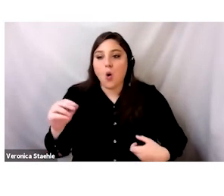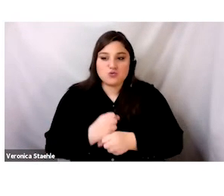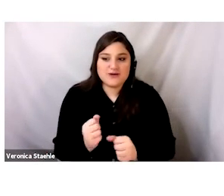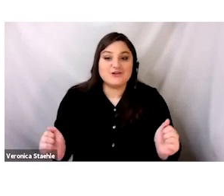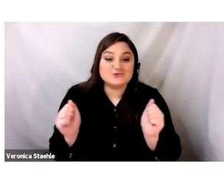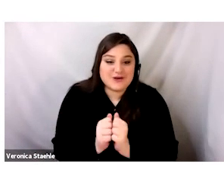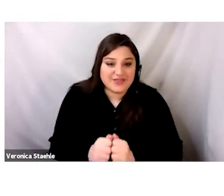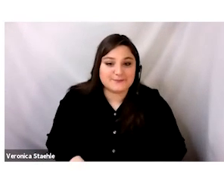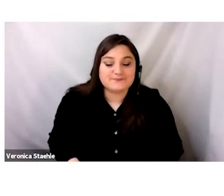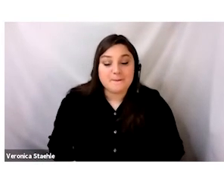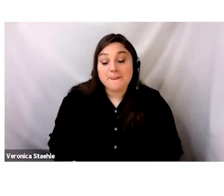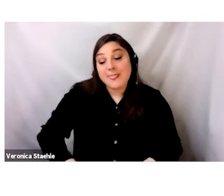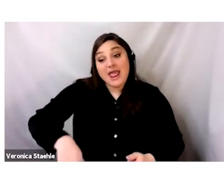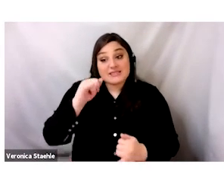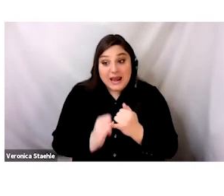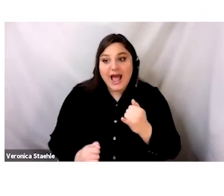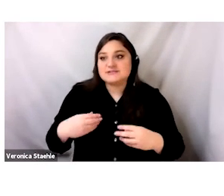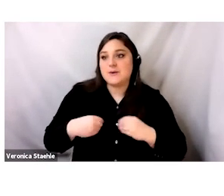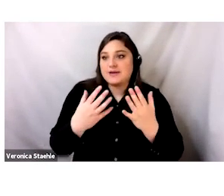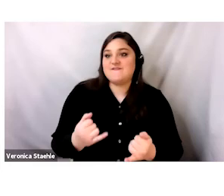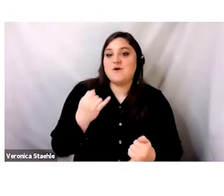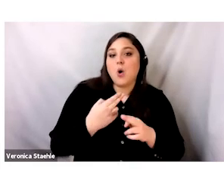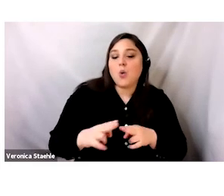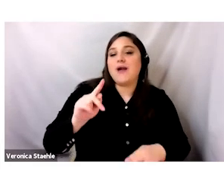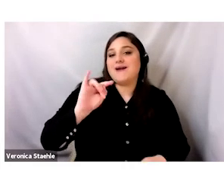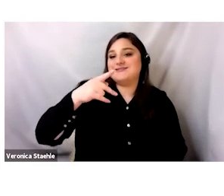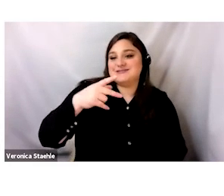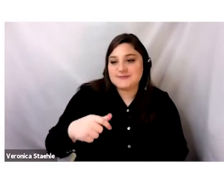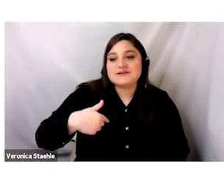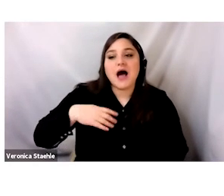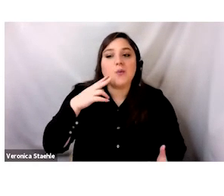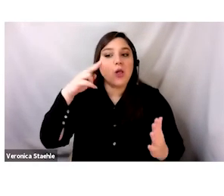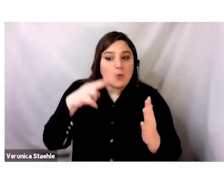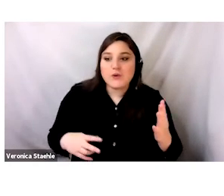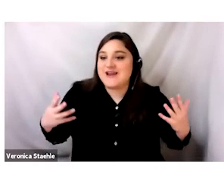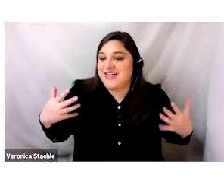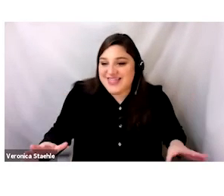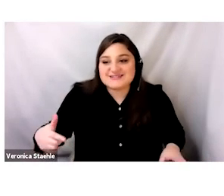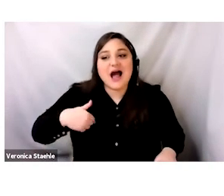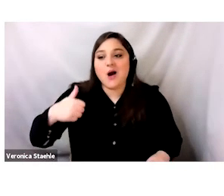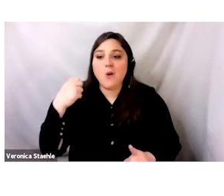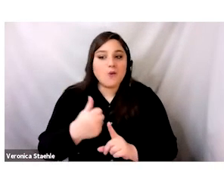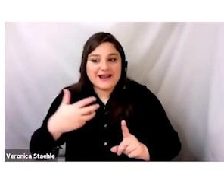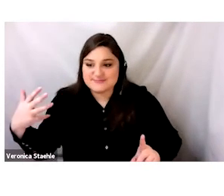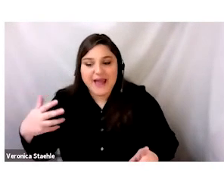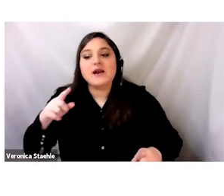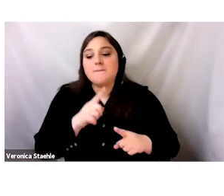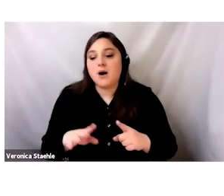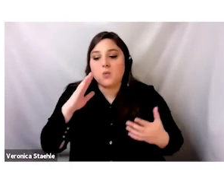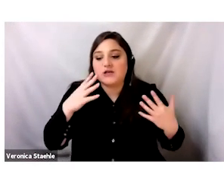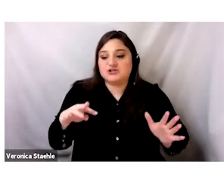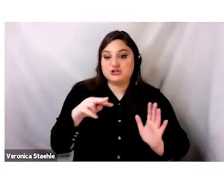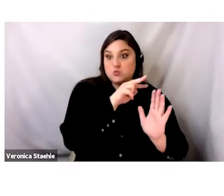lastly, I'm gonna finish with the just quick tips, and I'm going to read them. I'm not gonna expand upon them. I can answer the questions if there